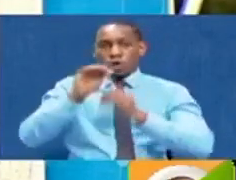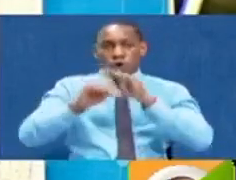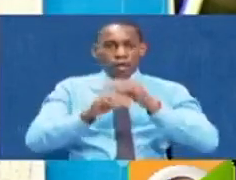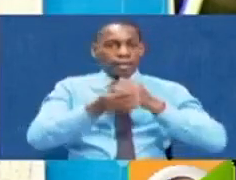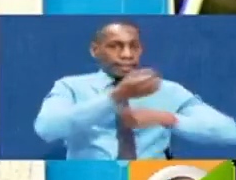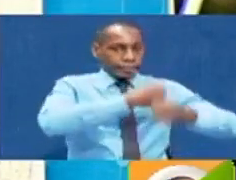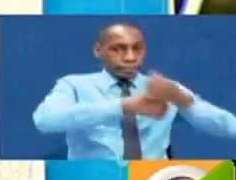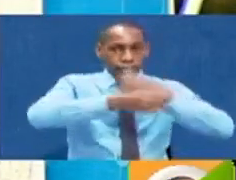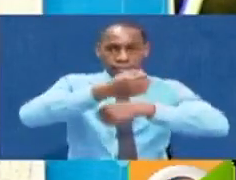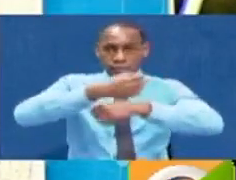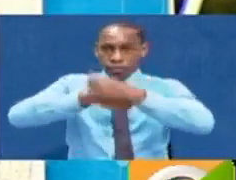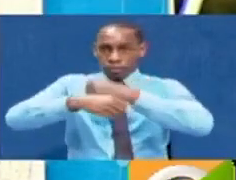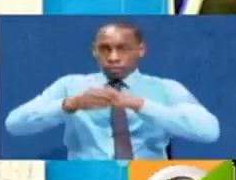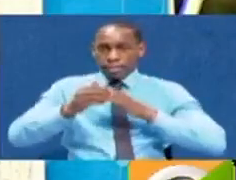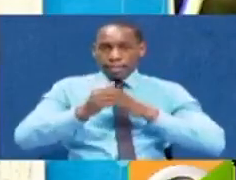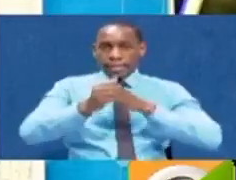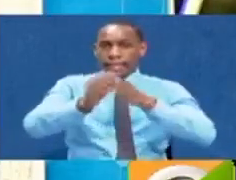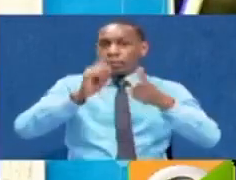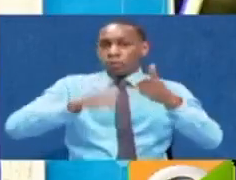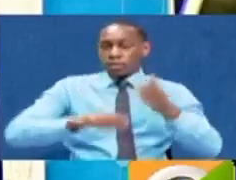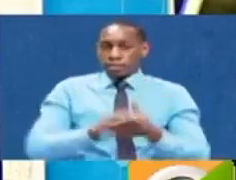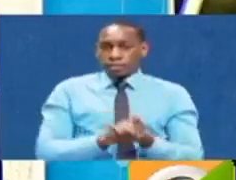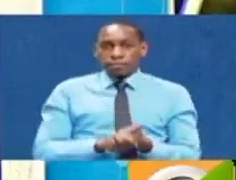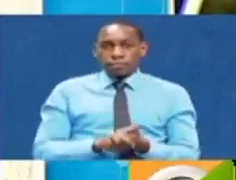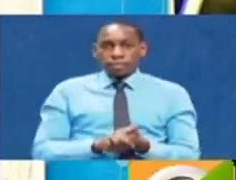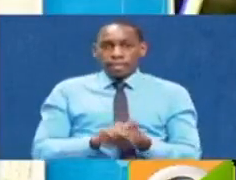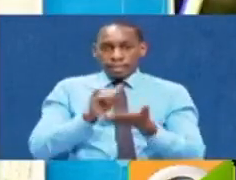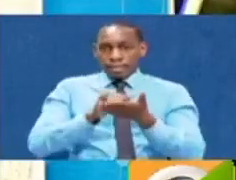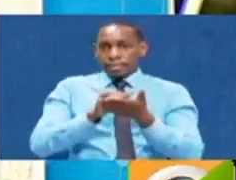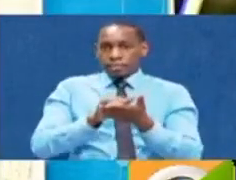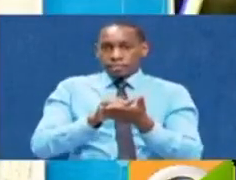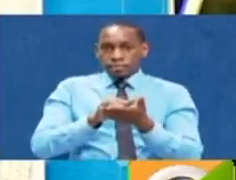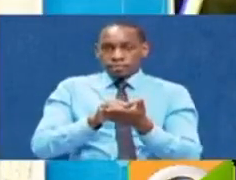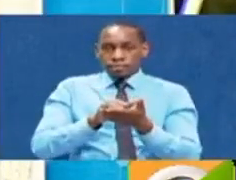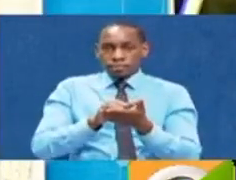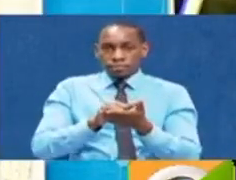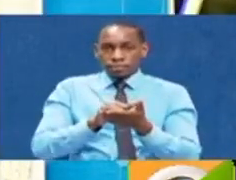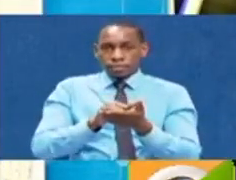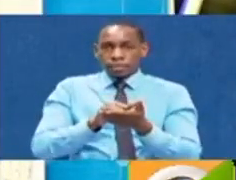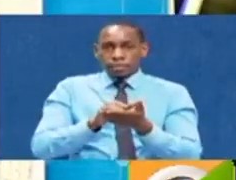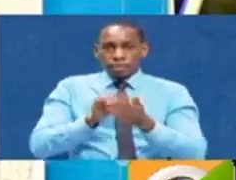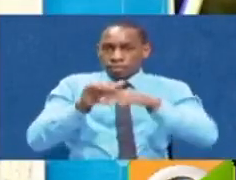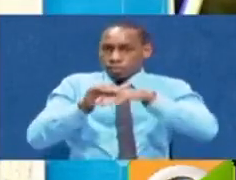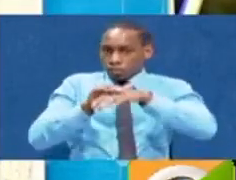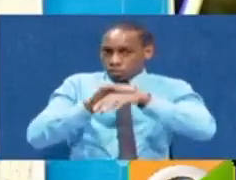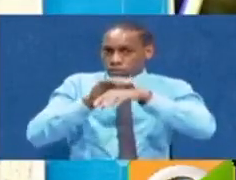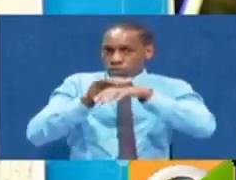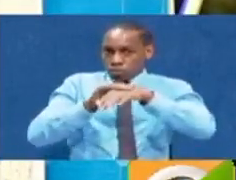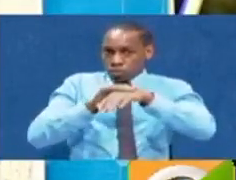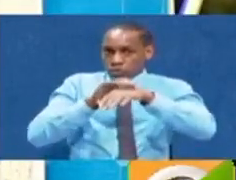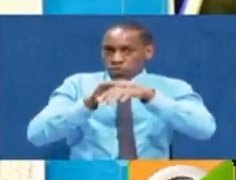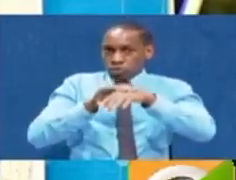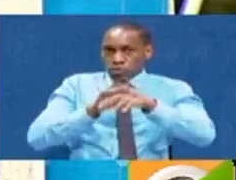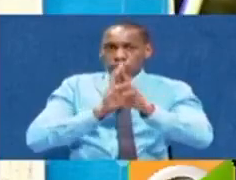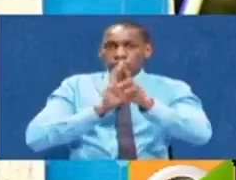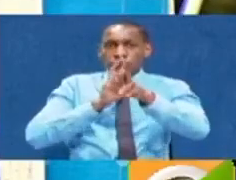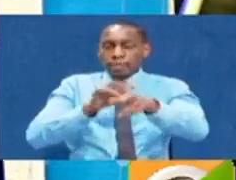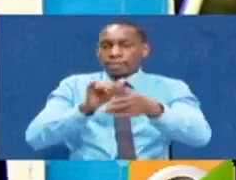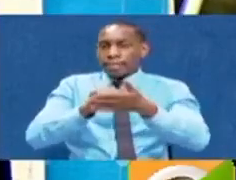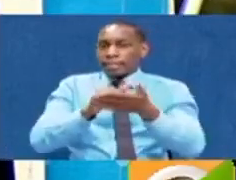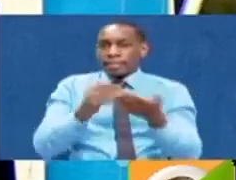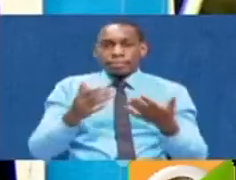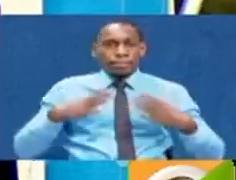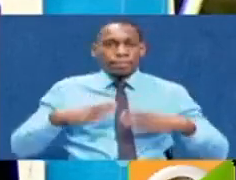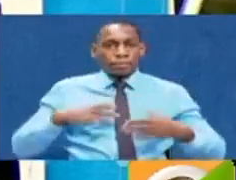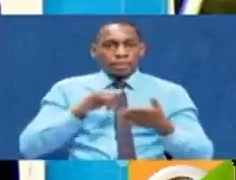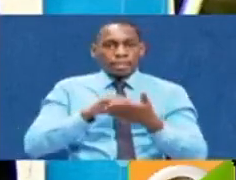these have led to a smoother curve rather than a peak rise, in which case our